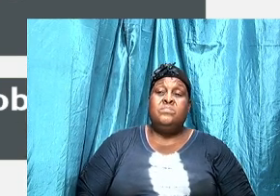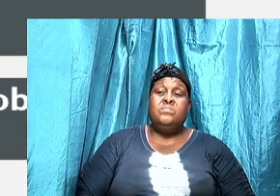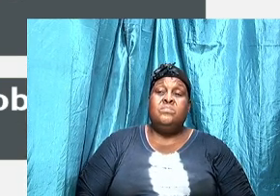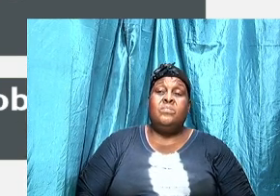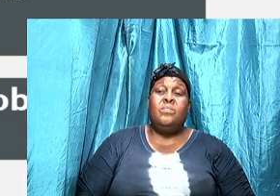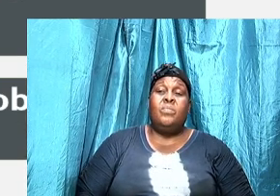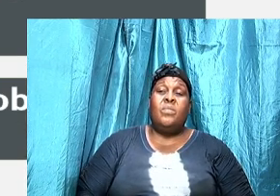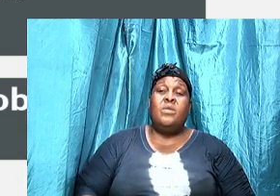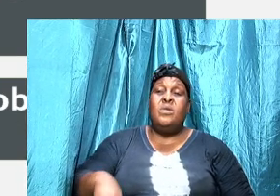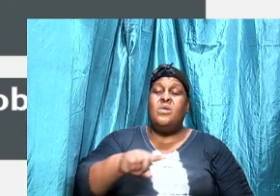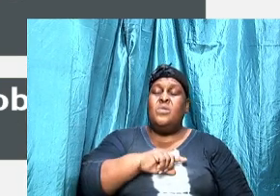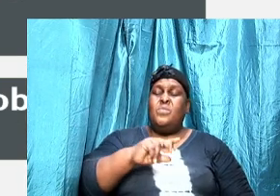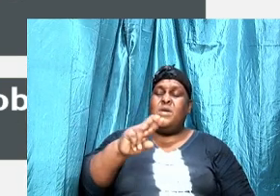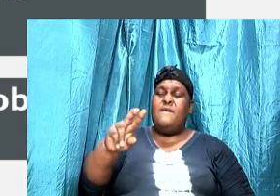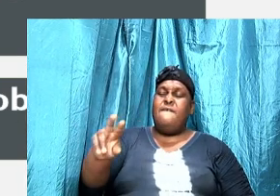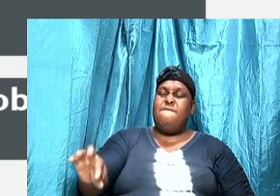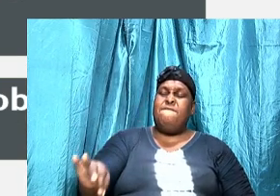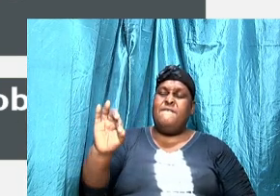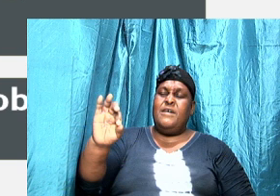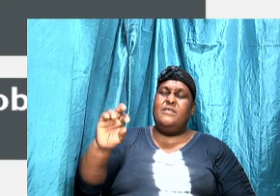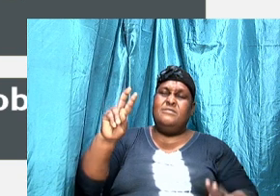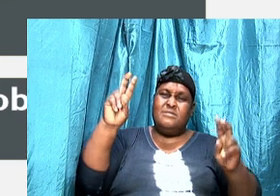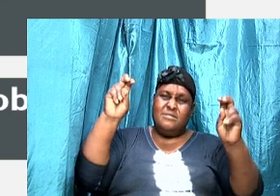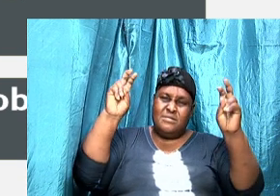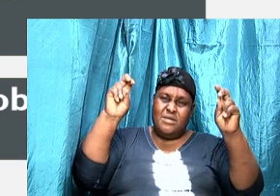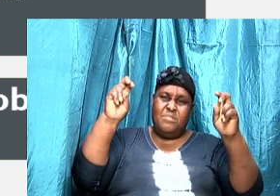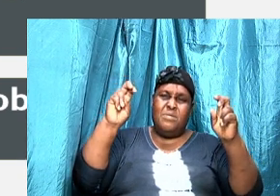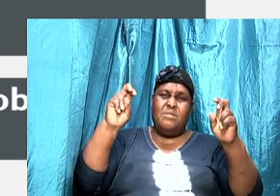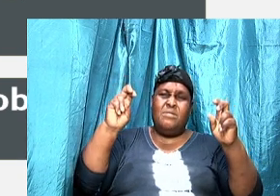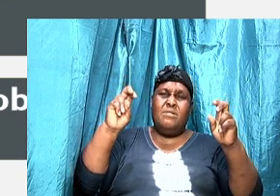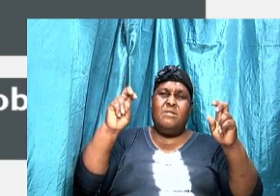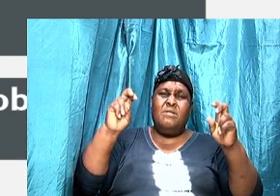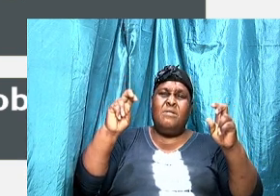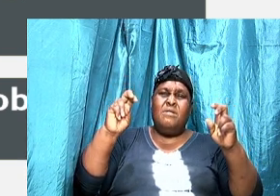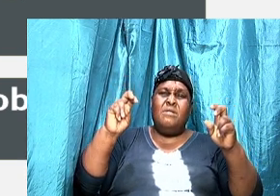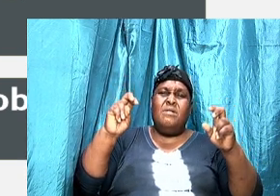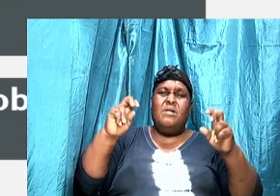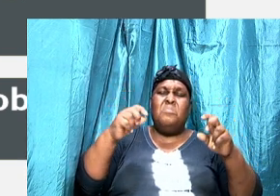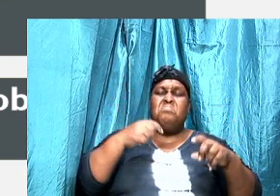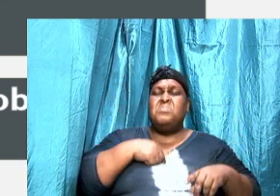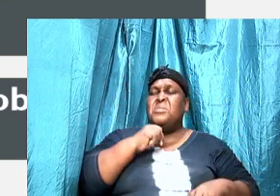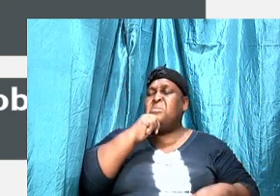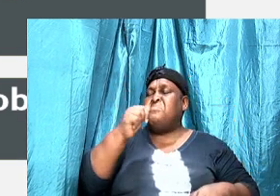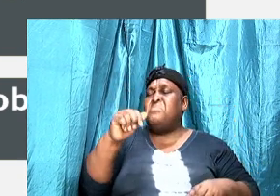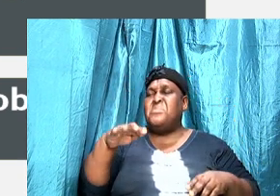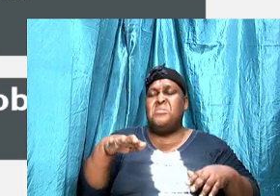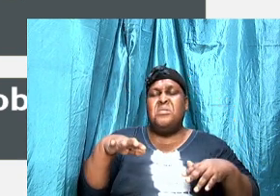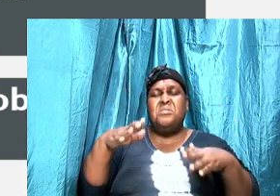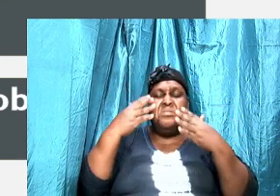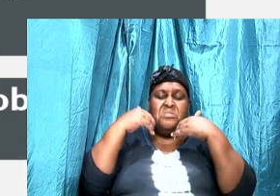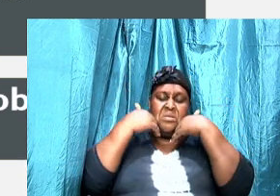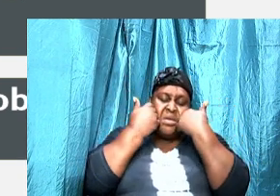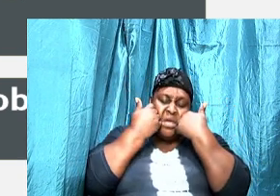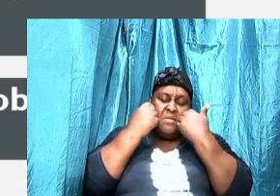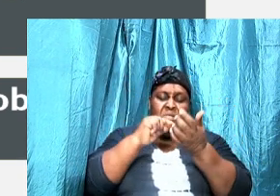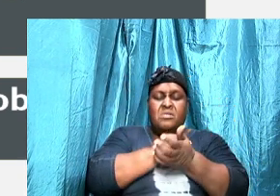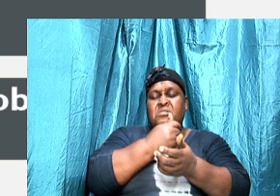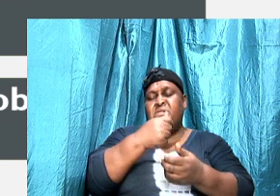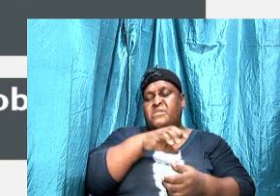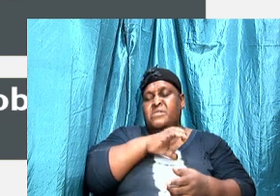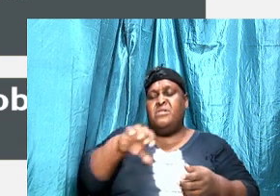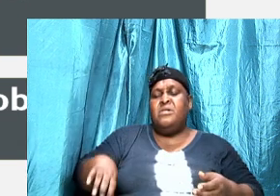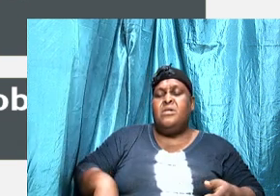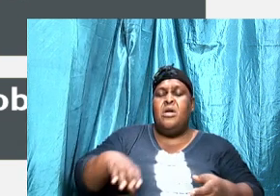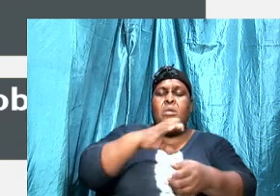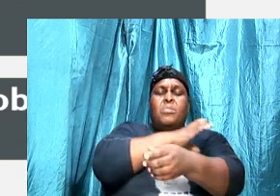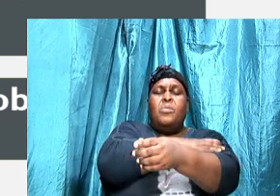we find the theme of the epistle. And let me just read it. For I am not ashamed of the gospel of Christ, for it is the power of God